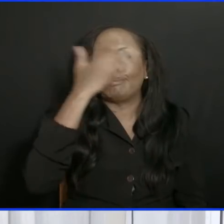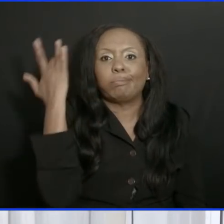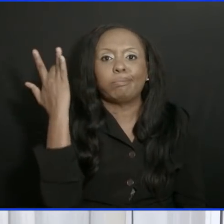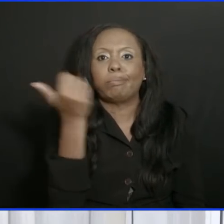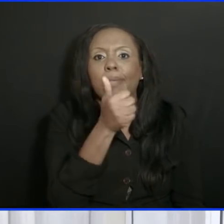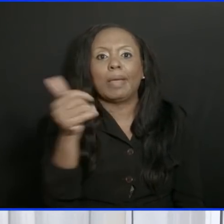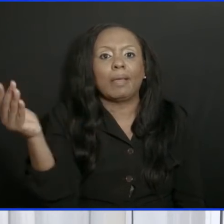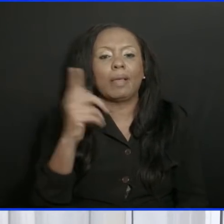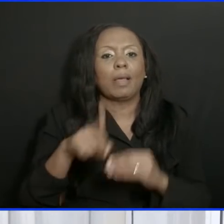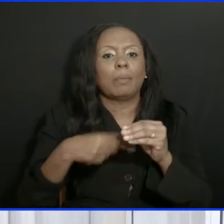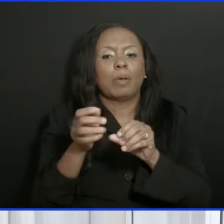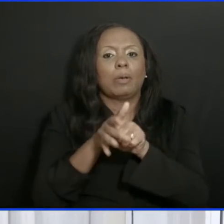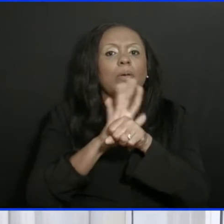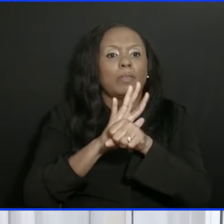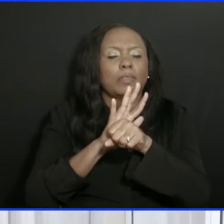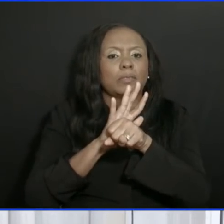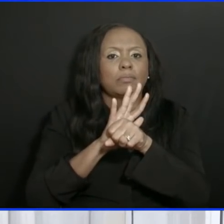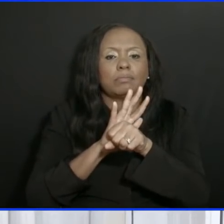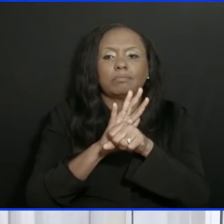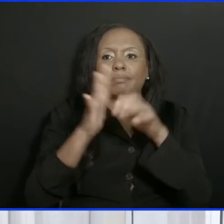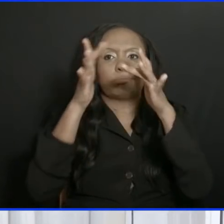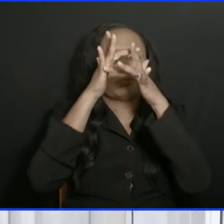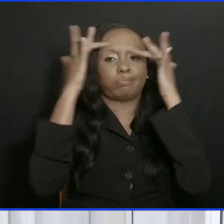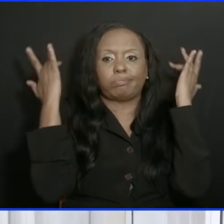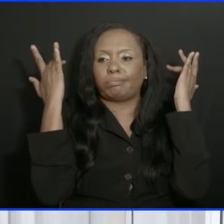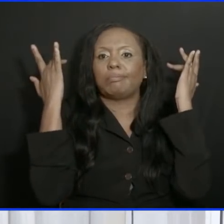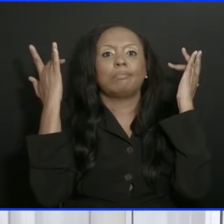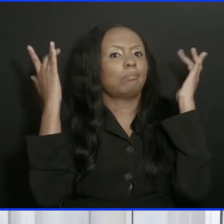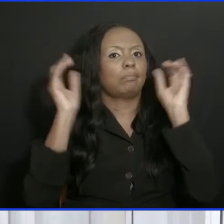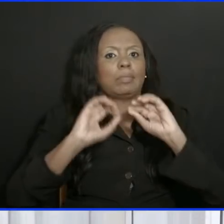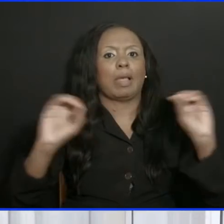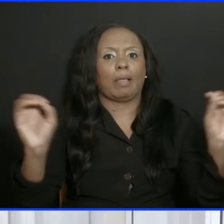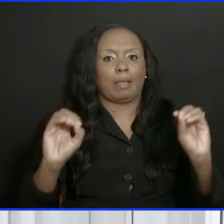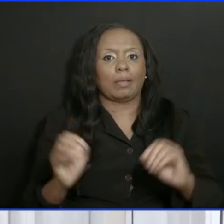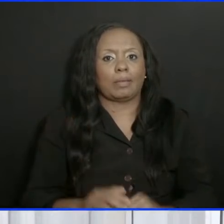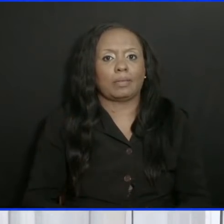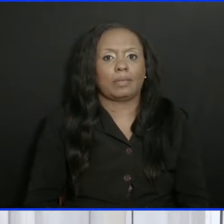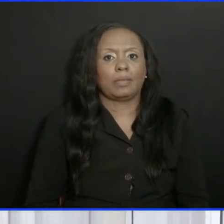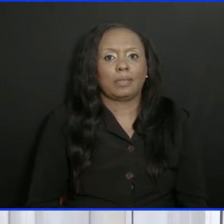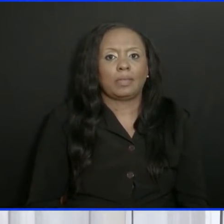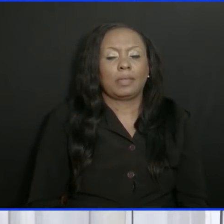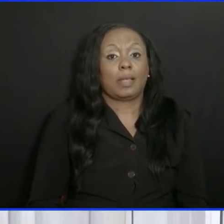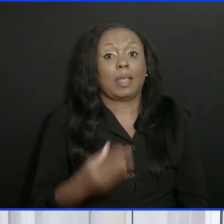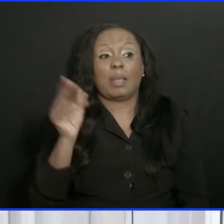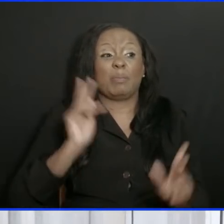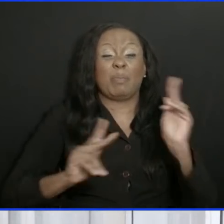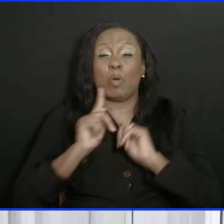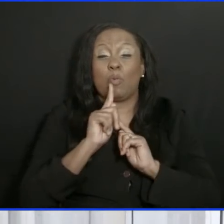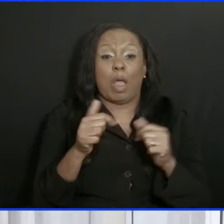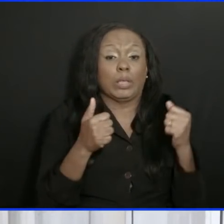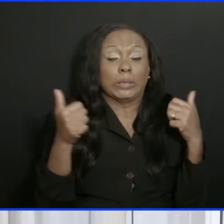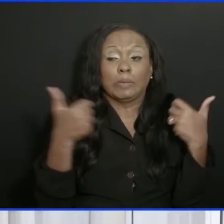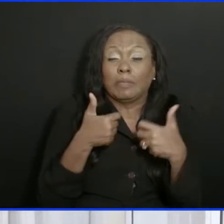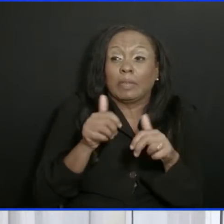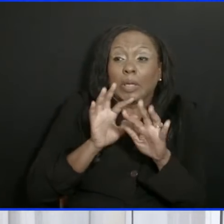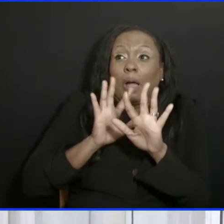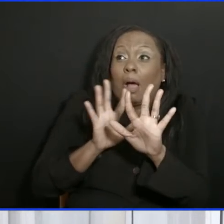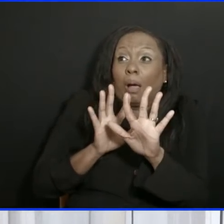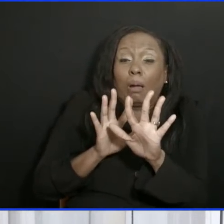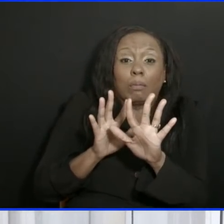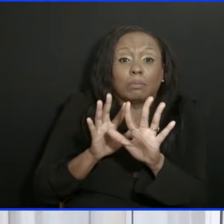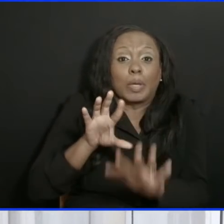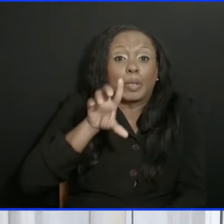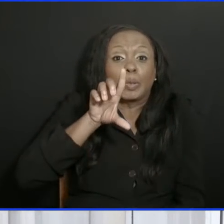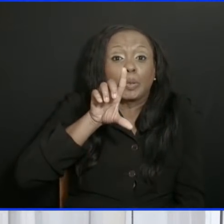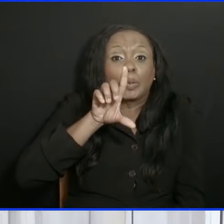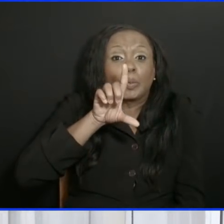believe that that was the period where the fear and the anxiety was probably the greatest, even though the incidence of cases